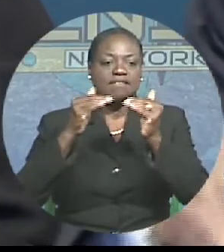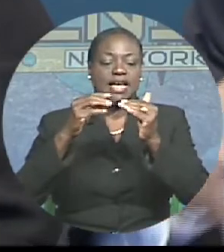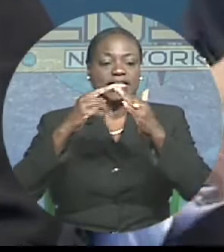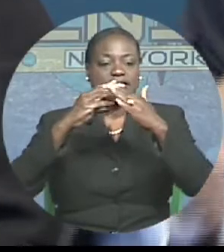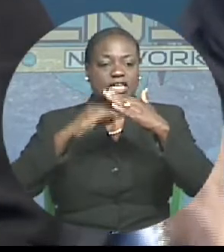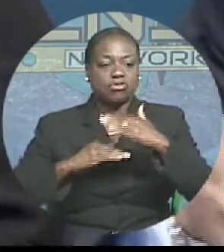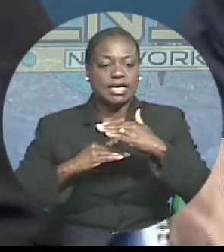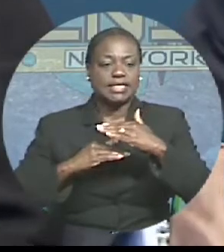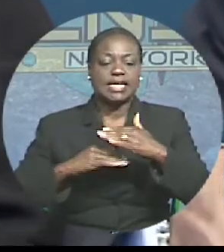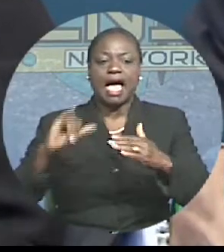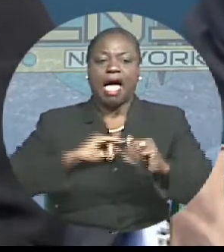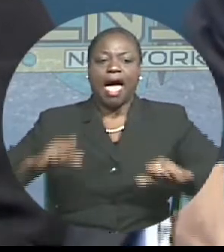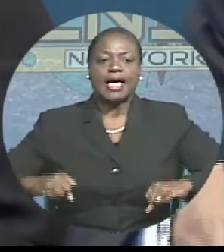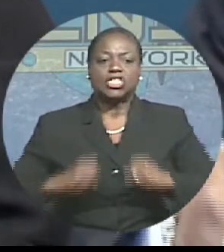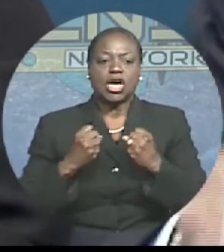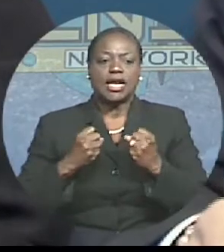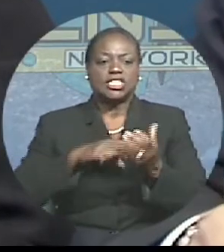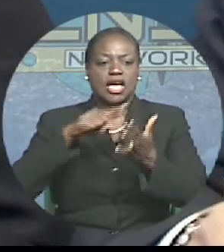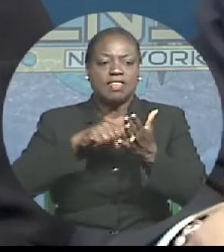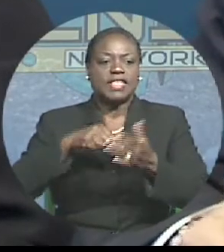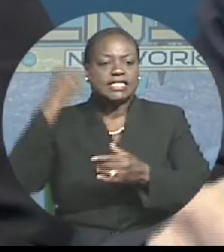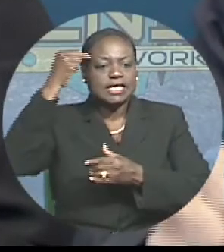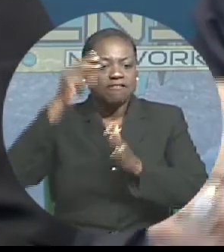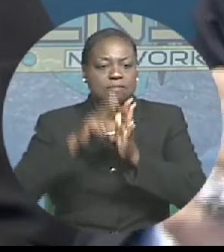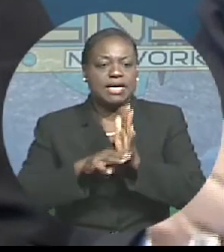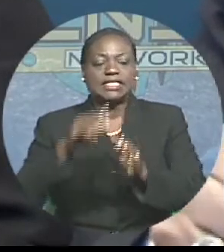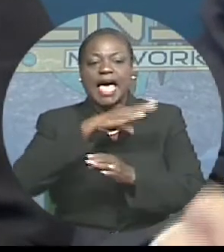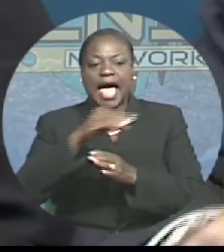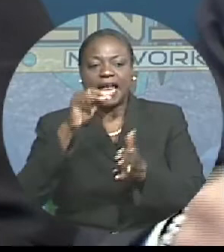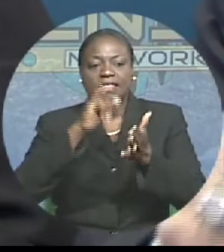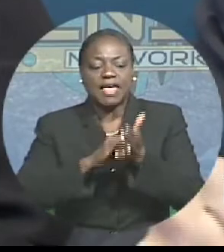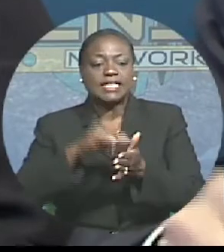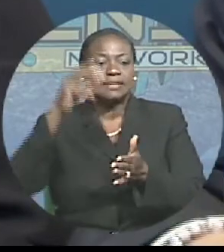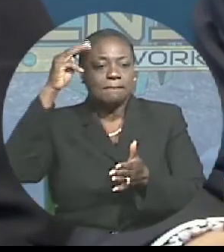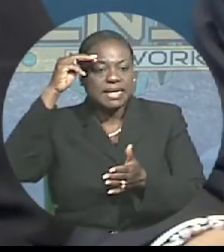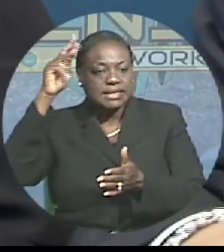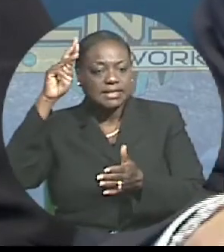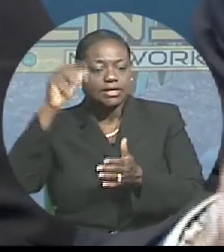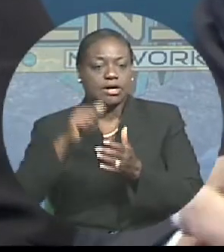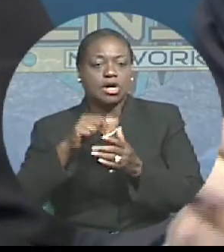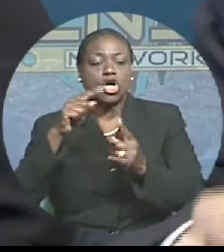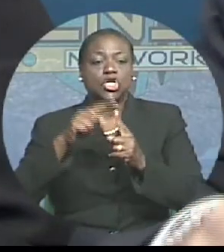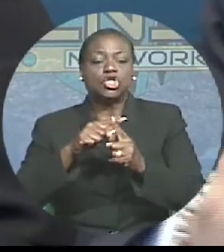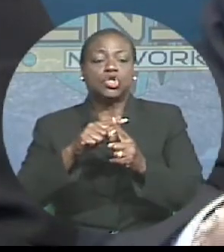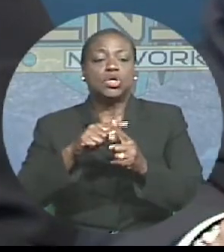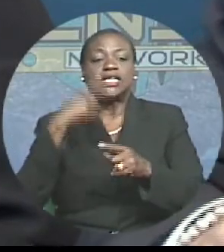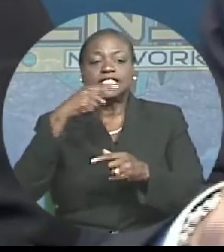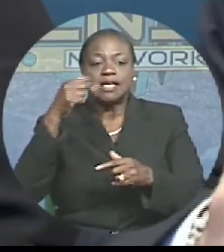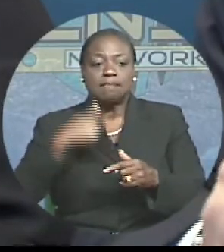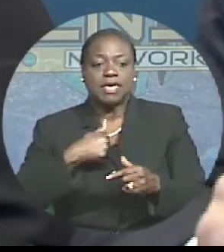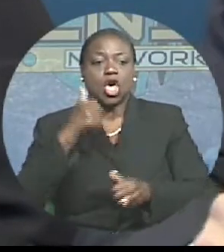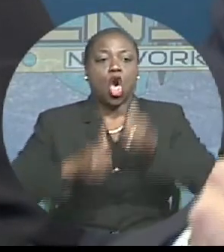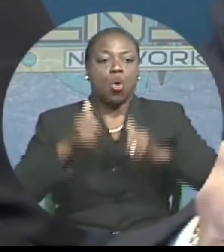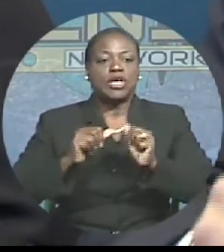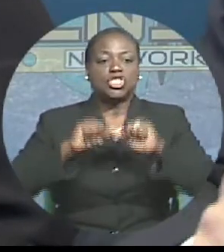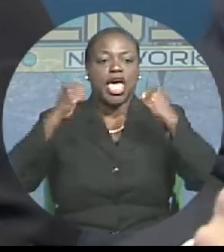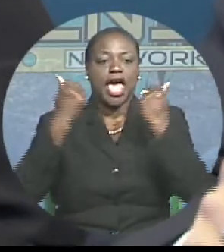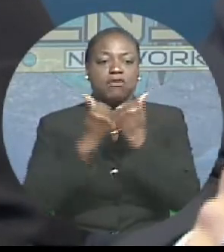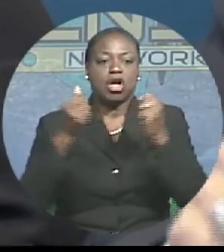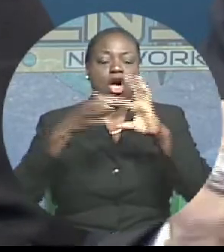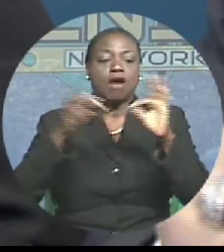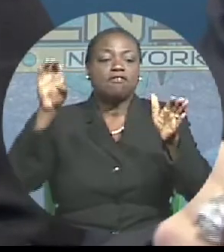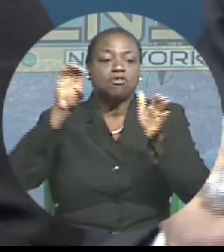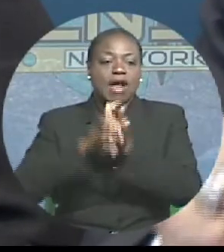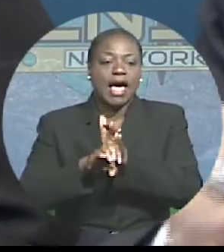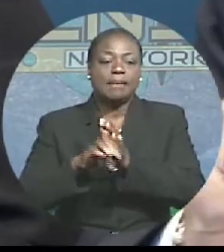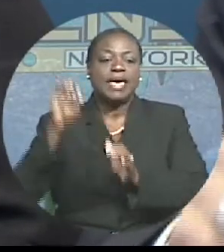But I do challenge this government, and that minister in particular, to verify which areas of crime